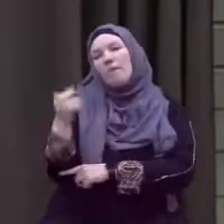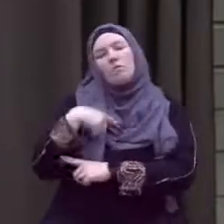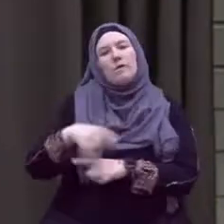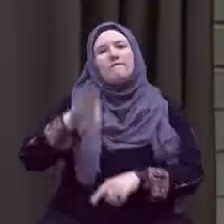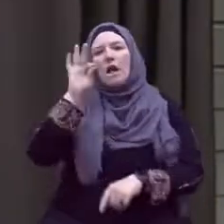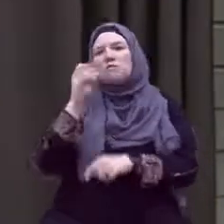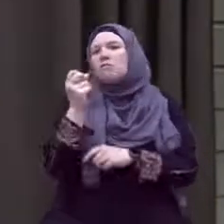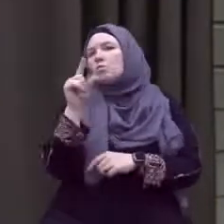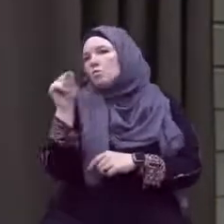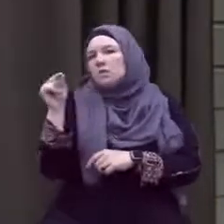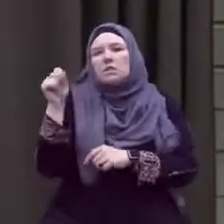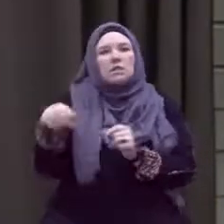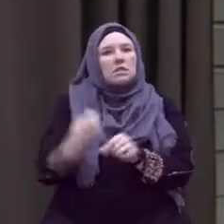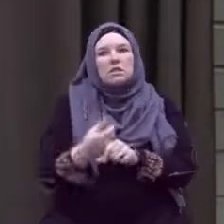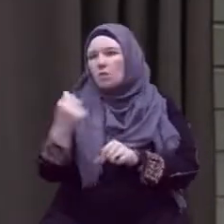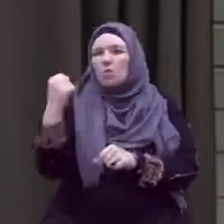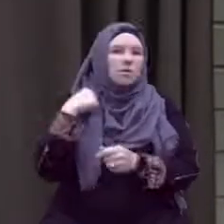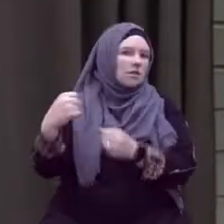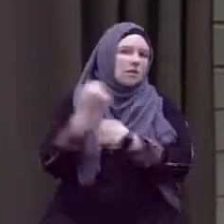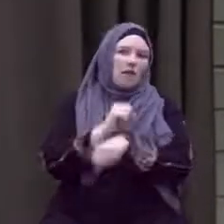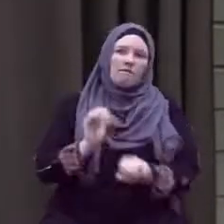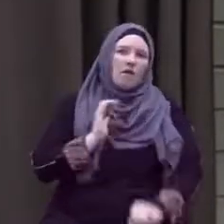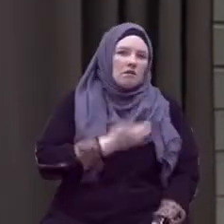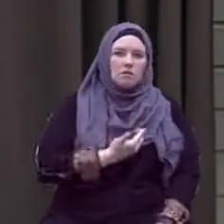discover they are not going to save us.